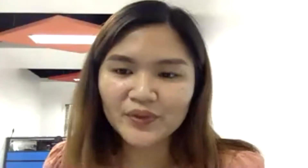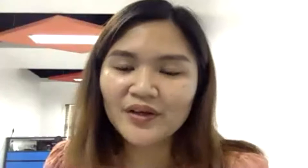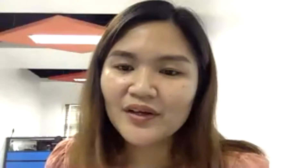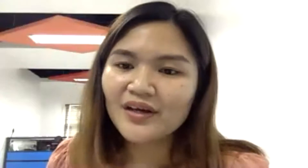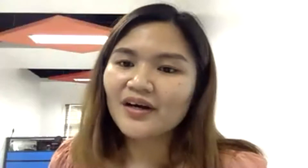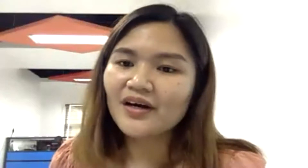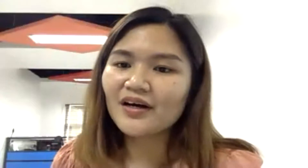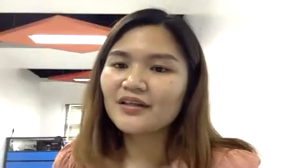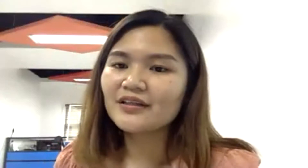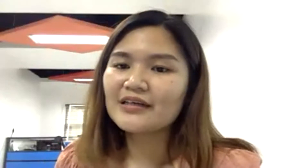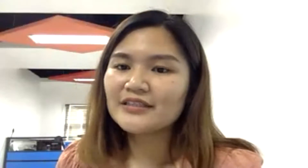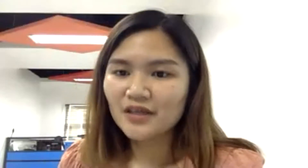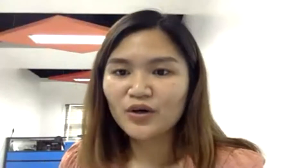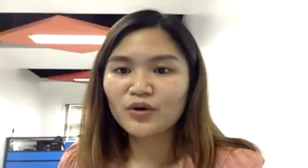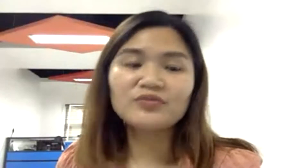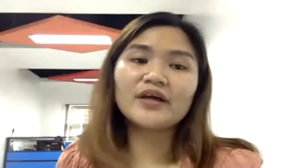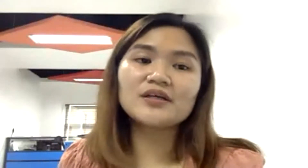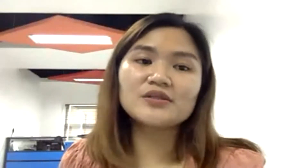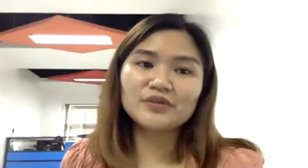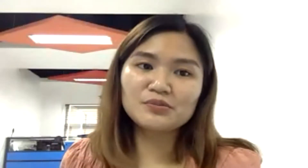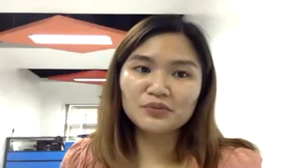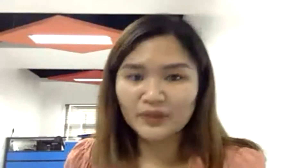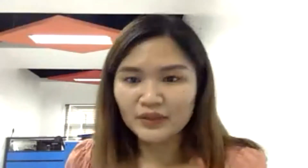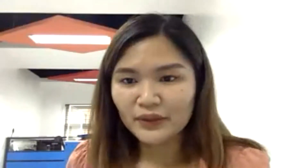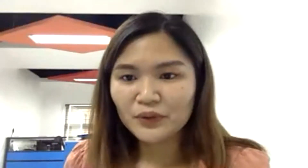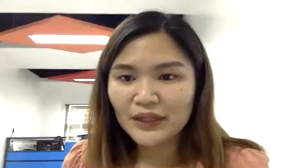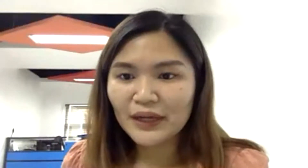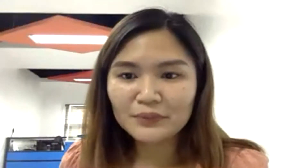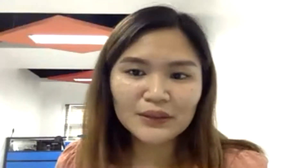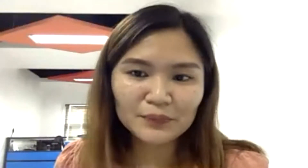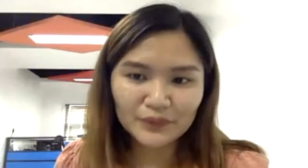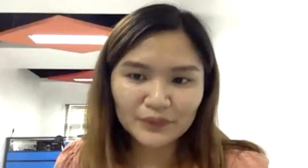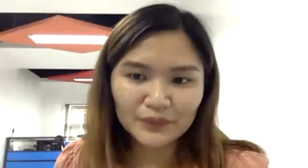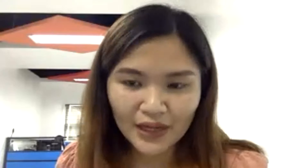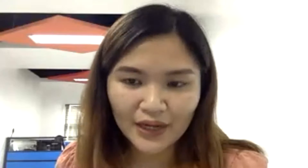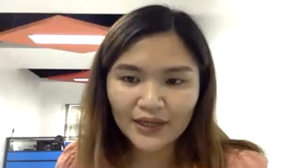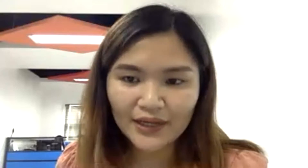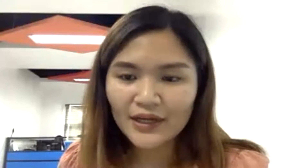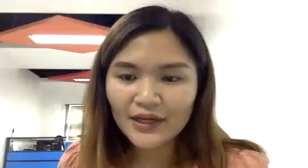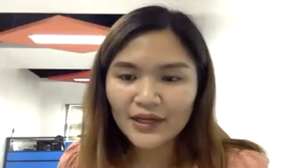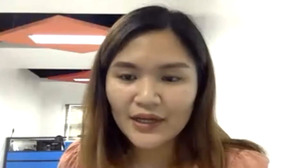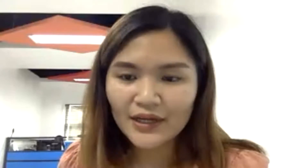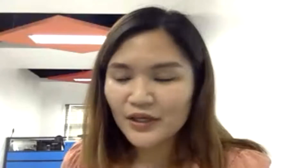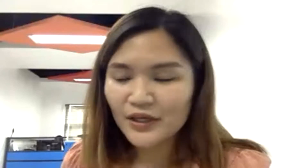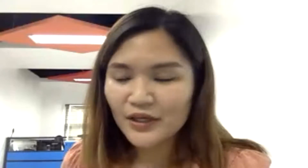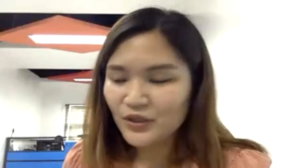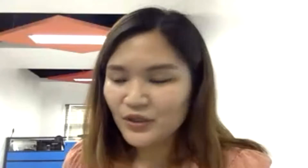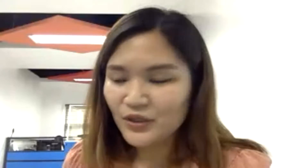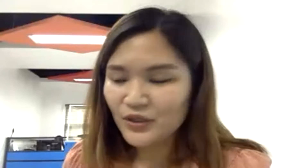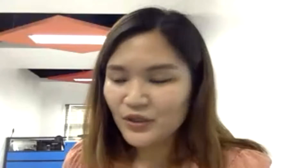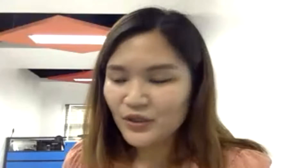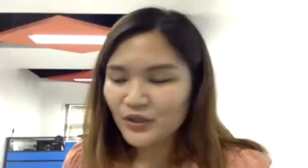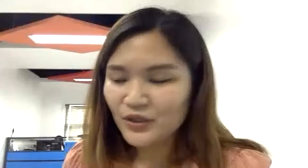pong nasa offline as of this moment. Pero ina-update na po nila to